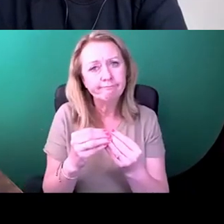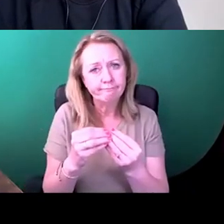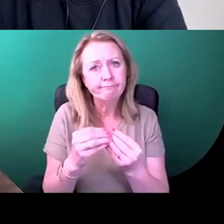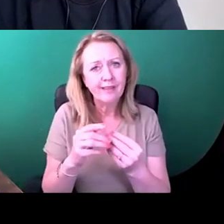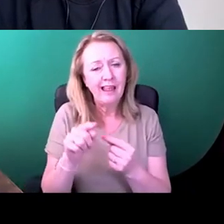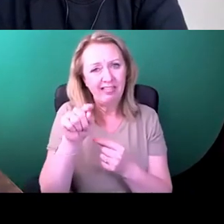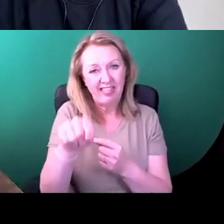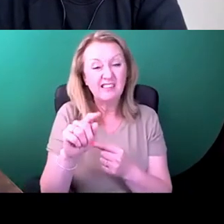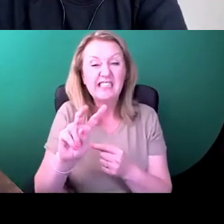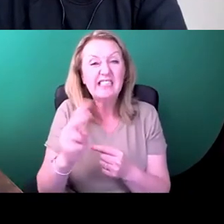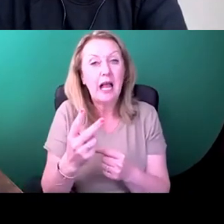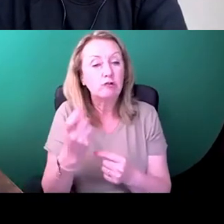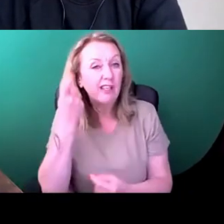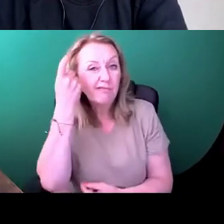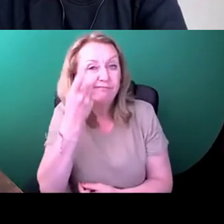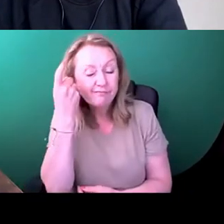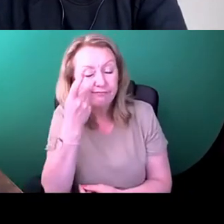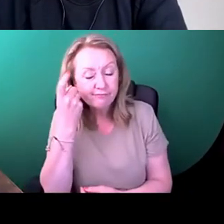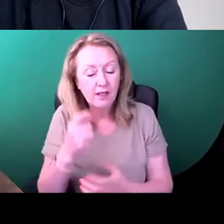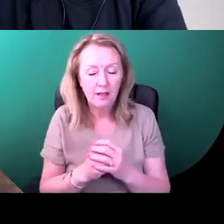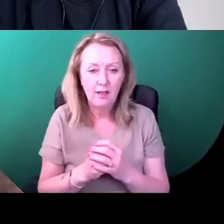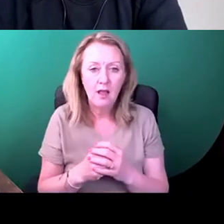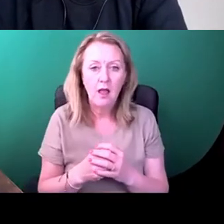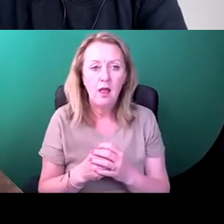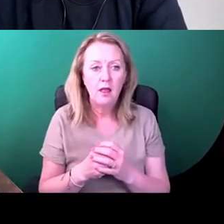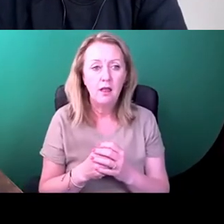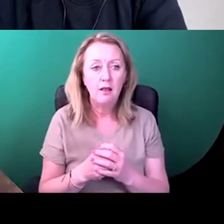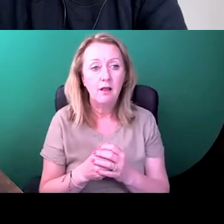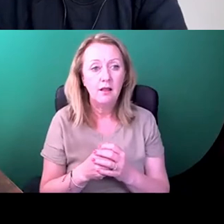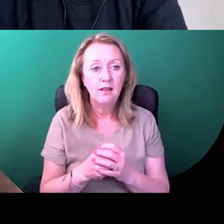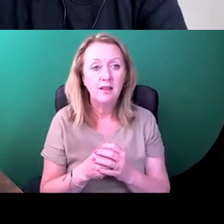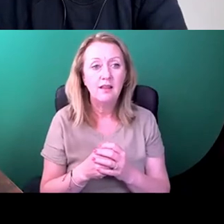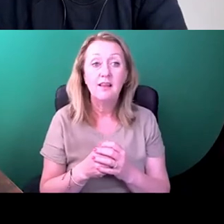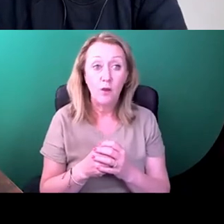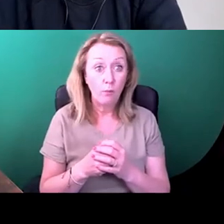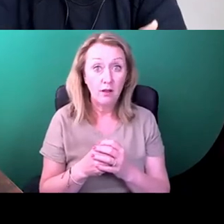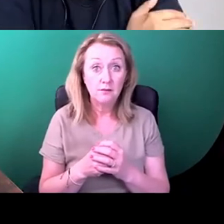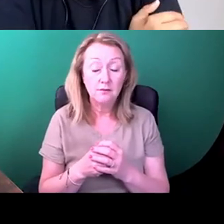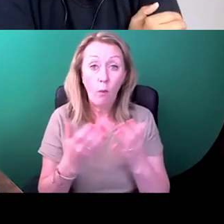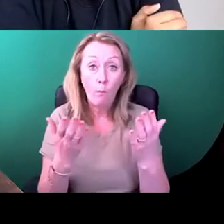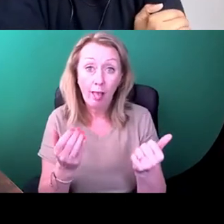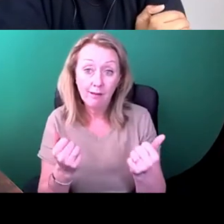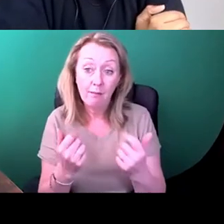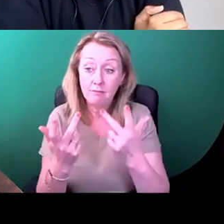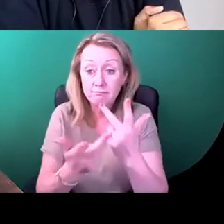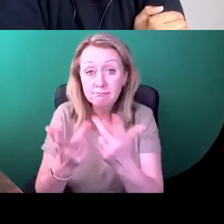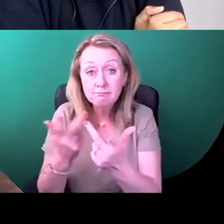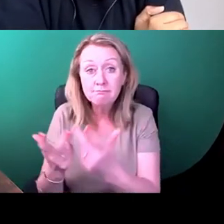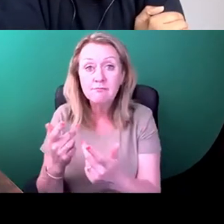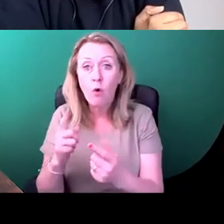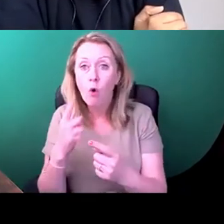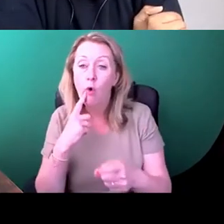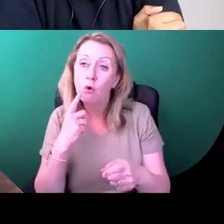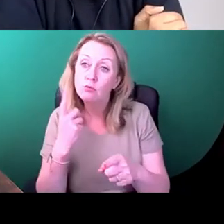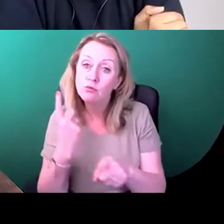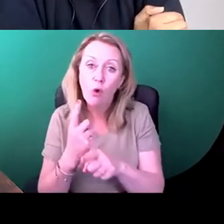secondary concern. Indeed, welcoming wider constituencies, or if we are to use a different type of speak,